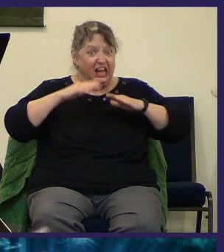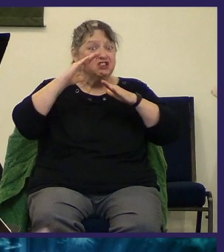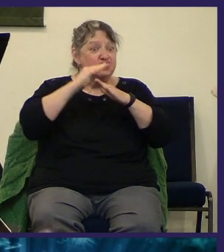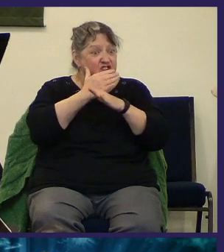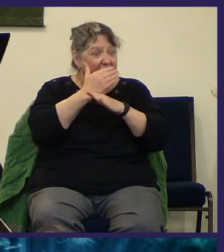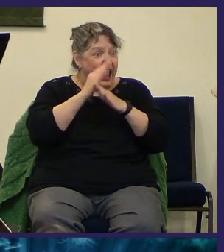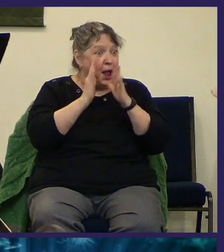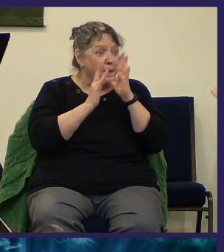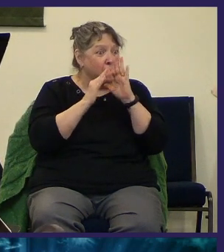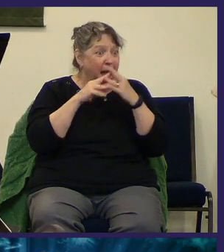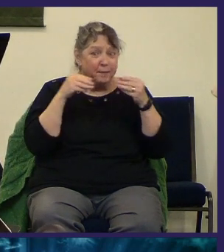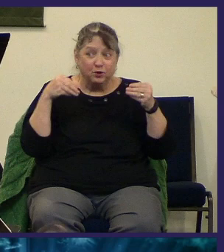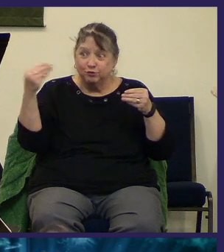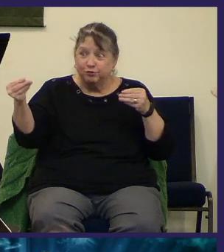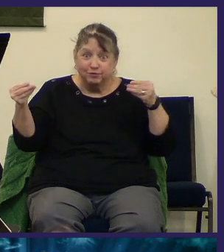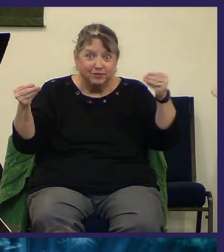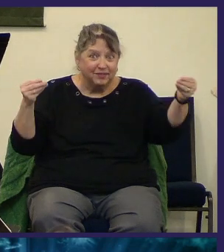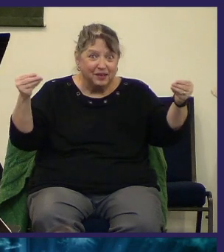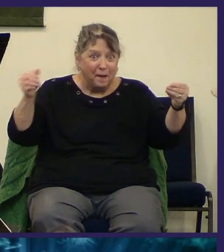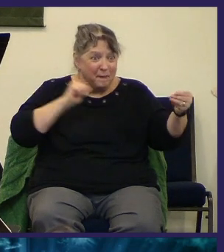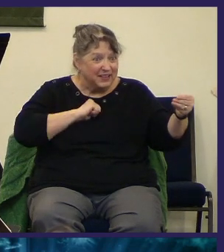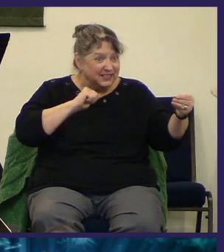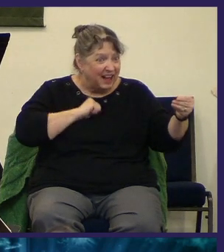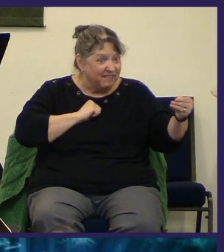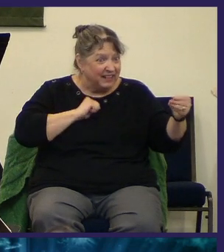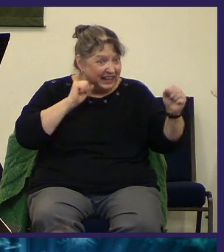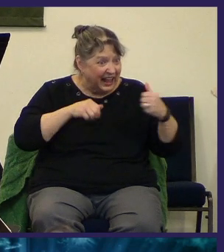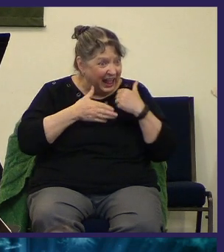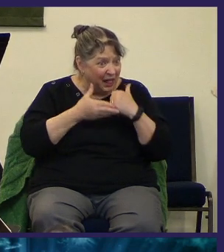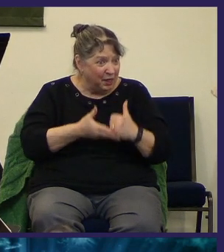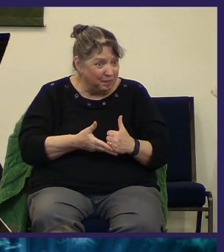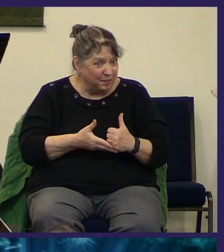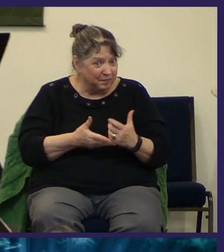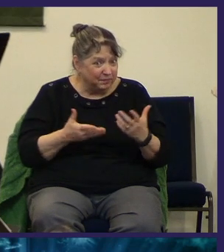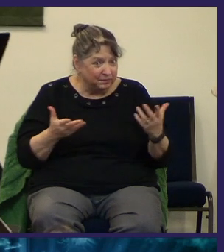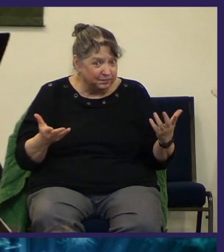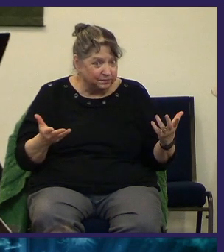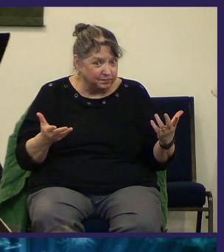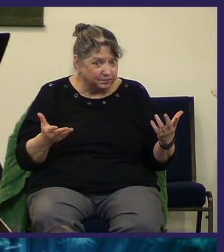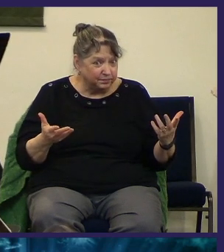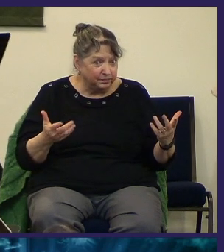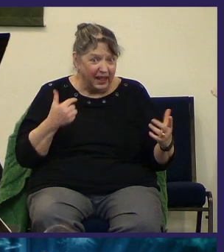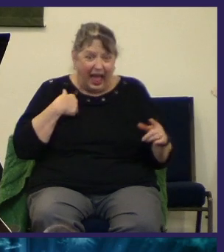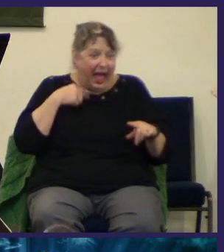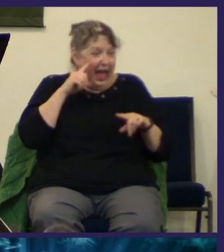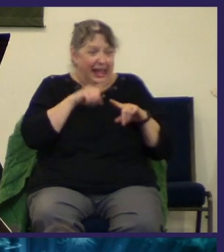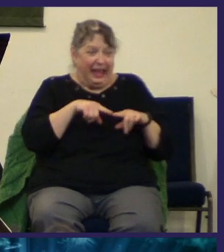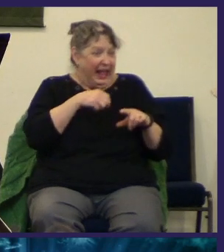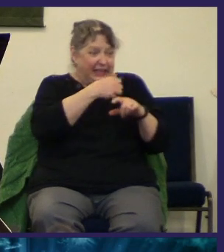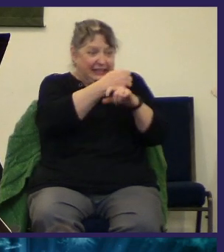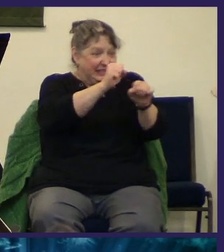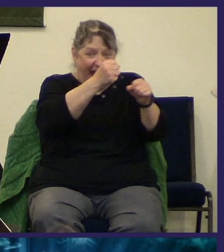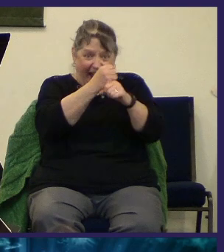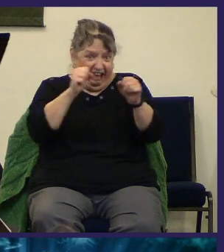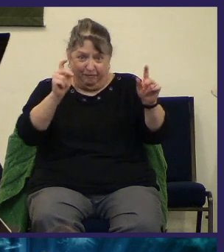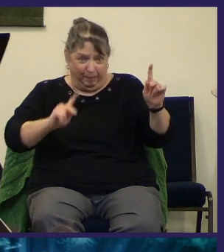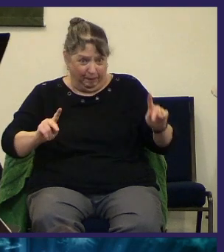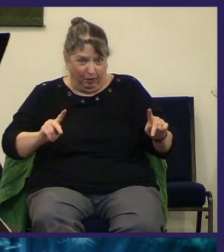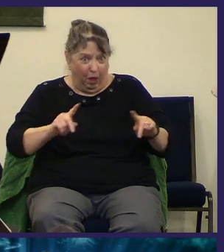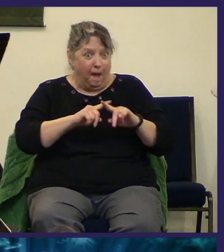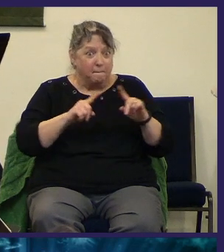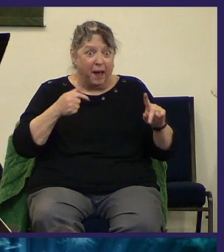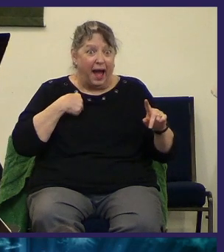into someone's hand we can't save it's god's word to save we have the